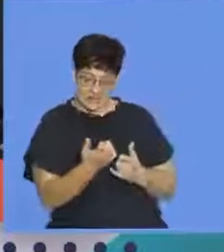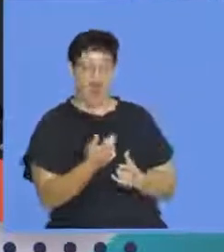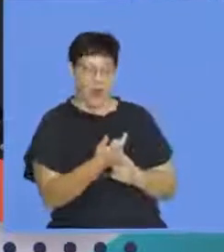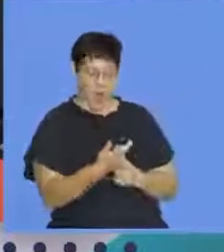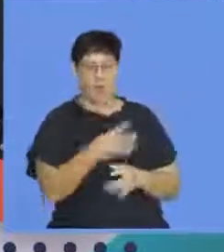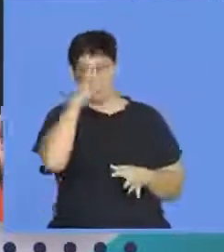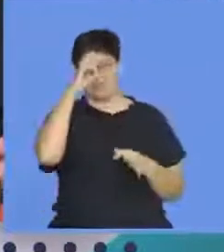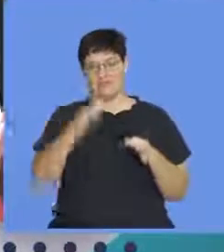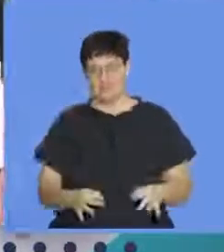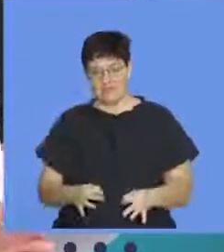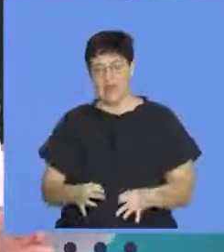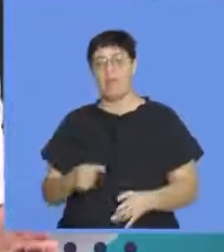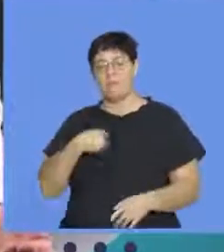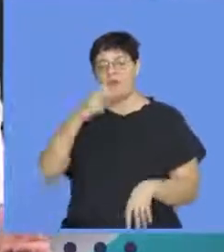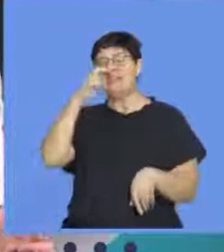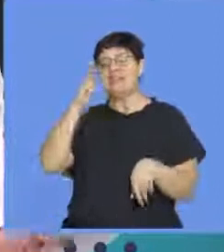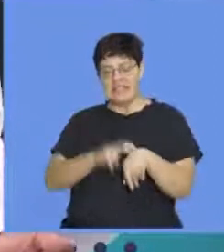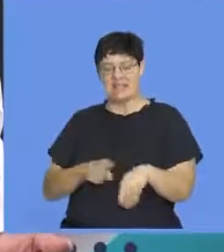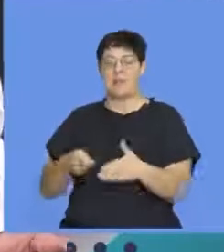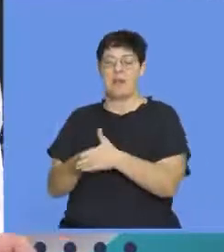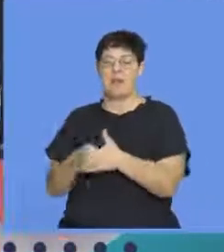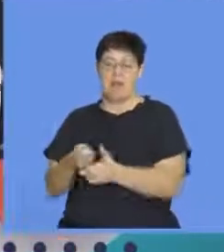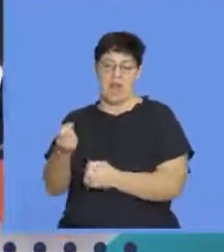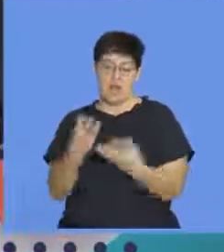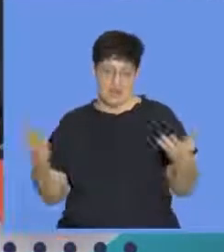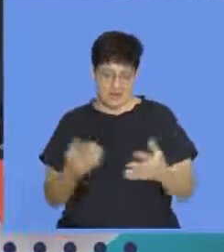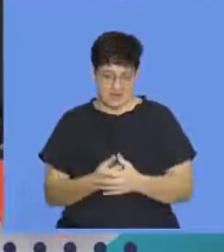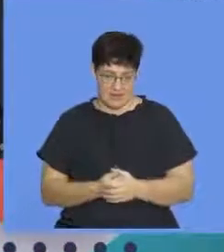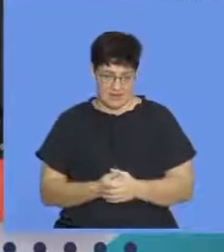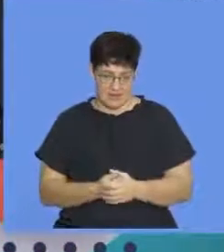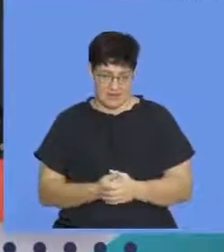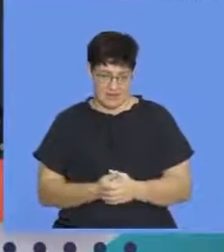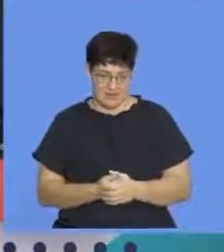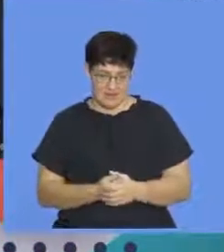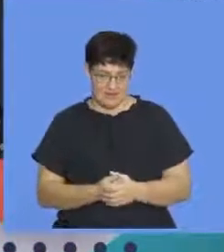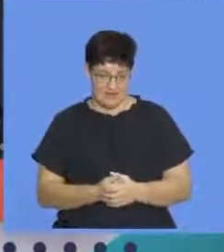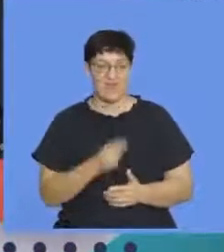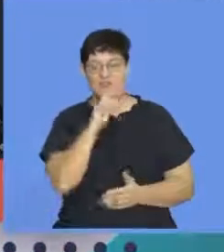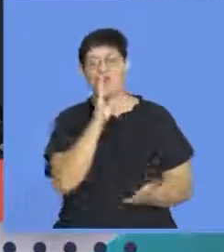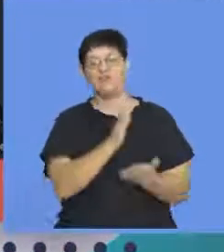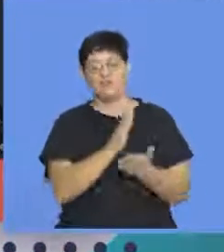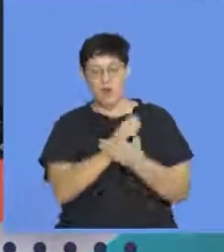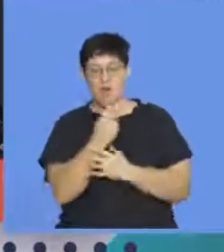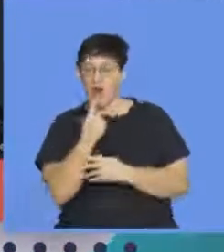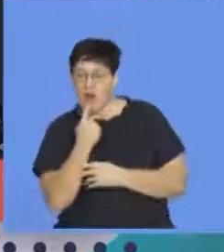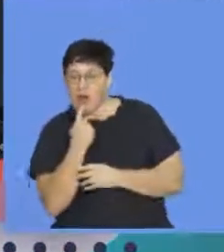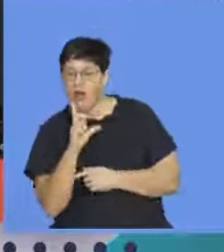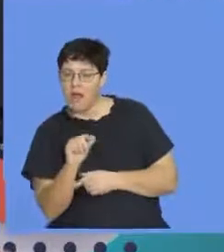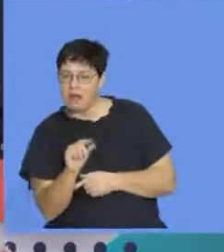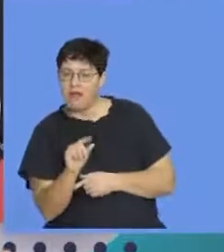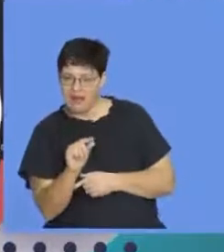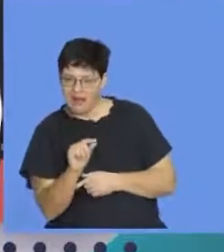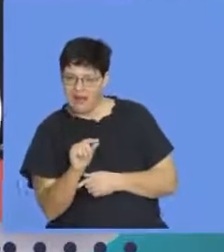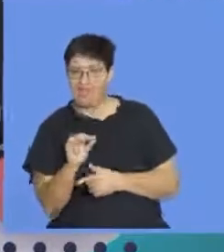much goods you have to buy. Right? So I'm sure we've piqued your interest with regards to the creditors